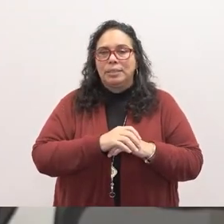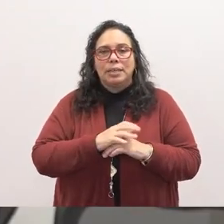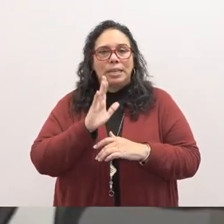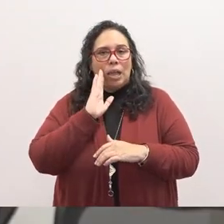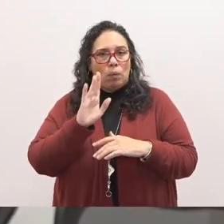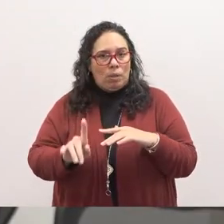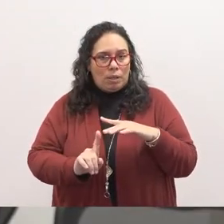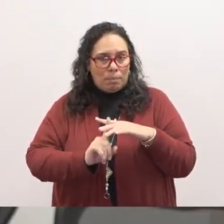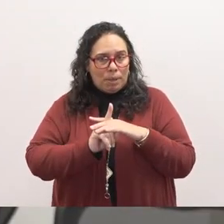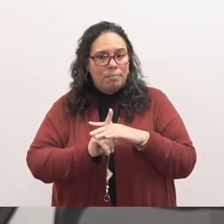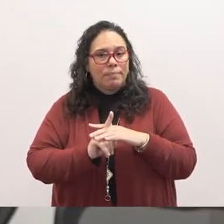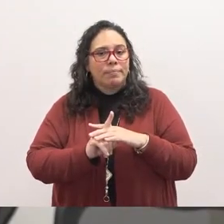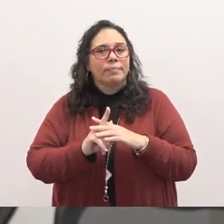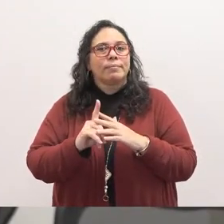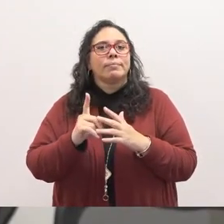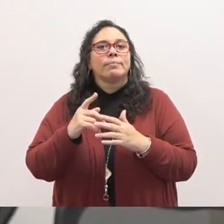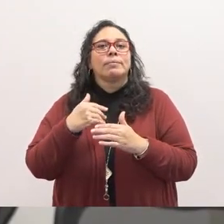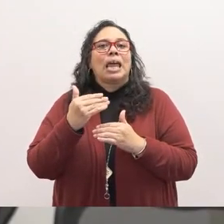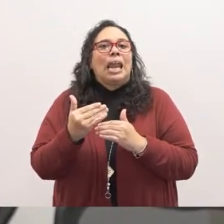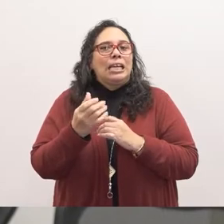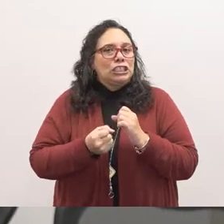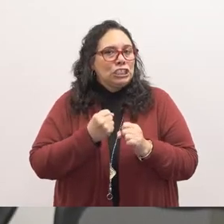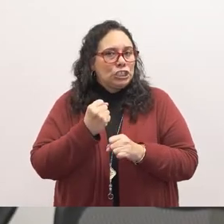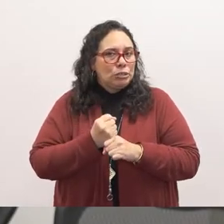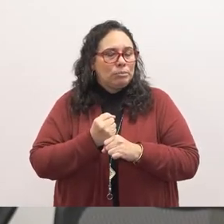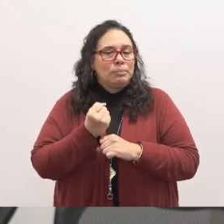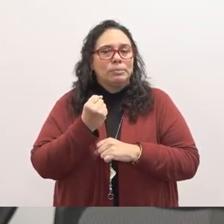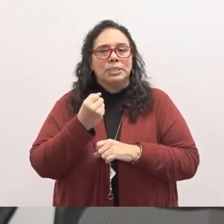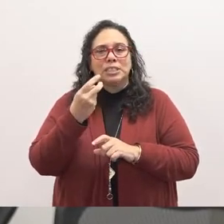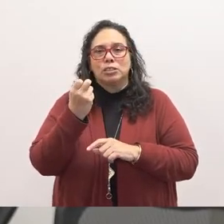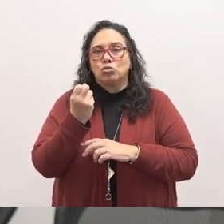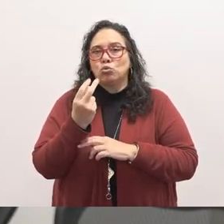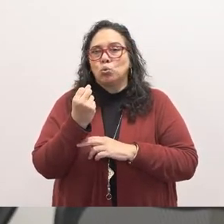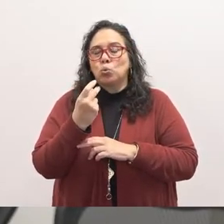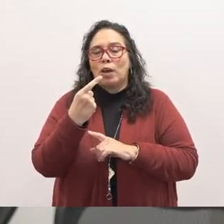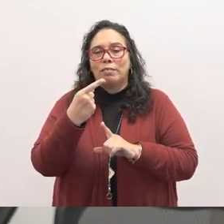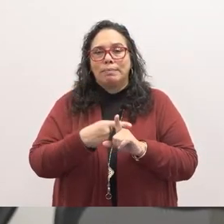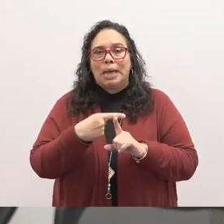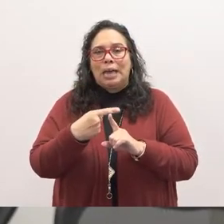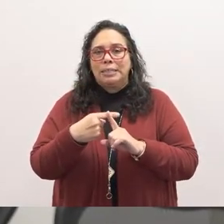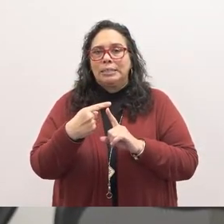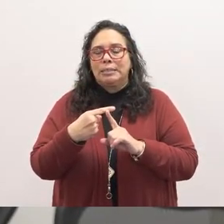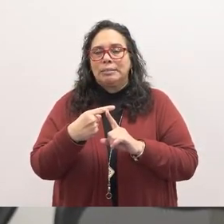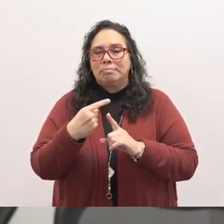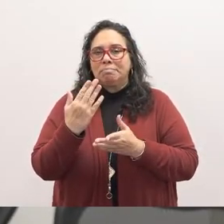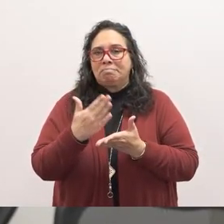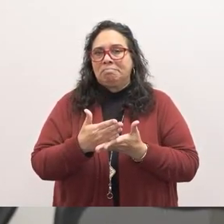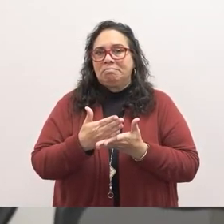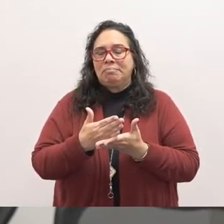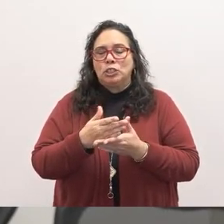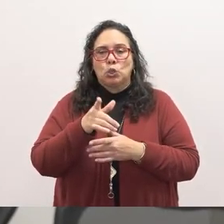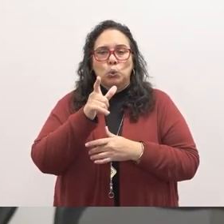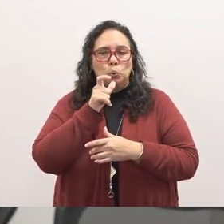up within the next year because it's a 12-month moratorium. Yep. So whoever's up for re-election in